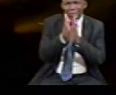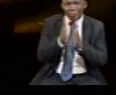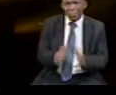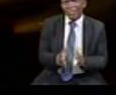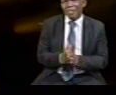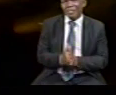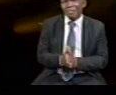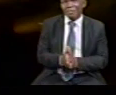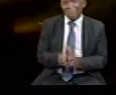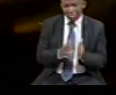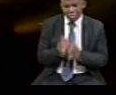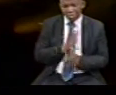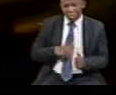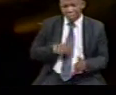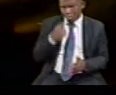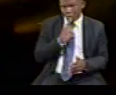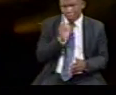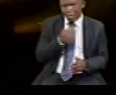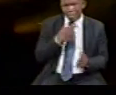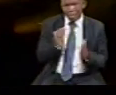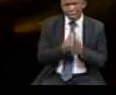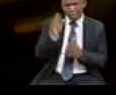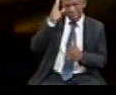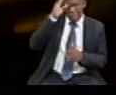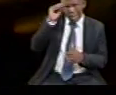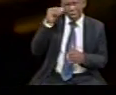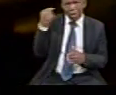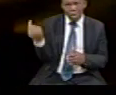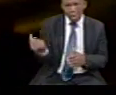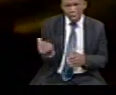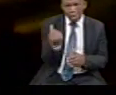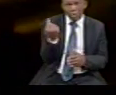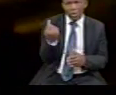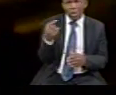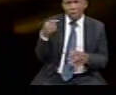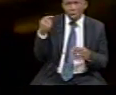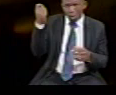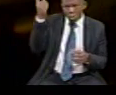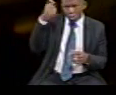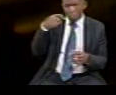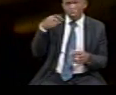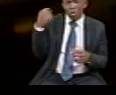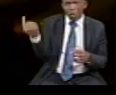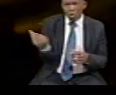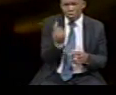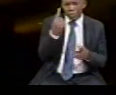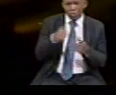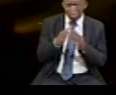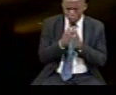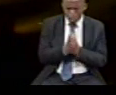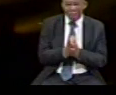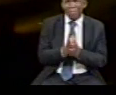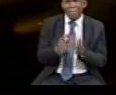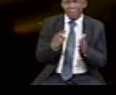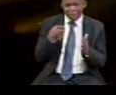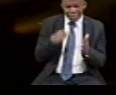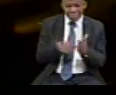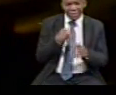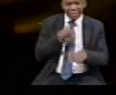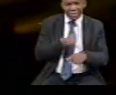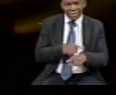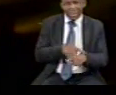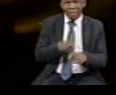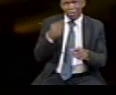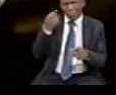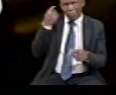parable unto them to this wise, that men ought always to pray. Pray without ceasing. Brethren, these are the time when